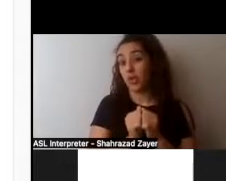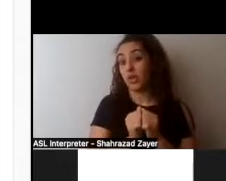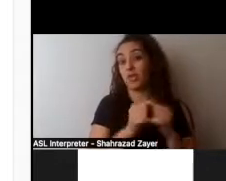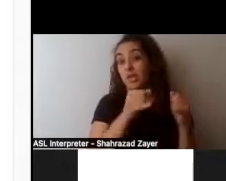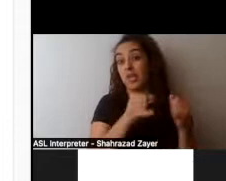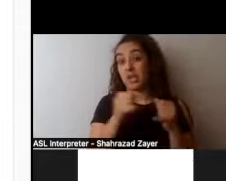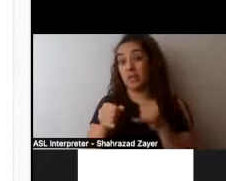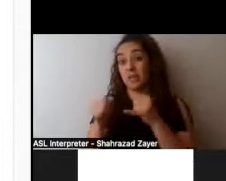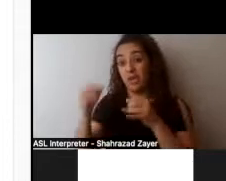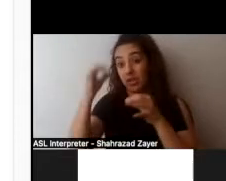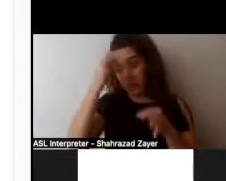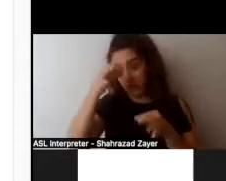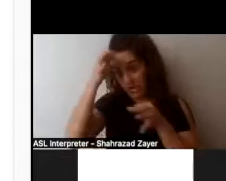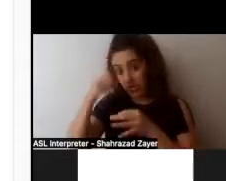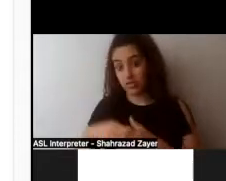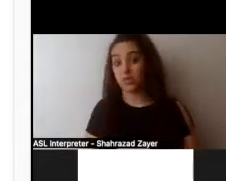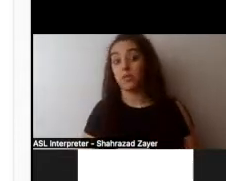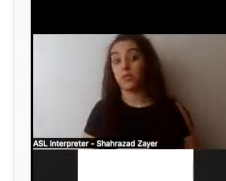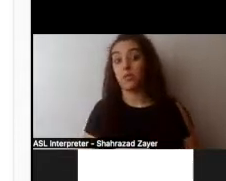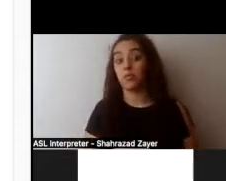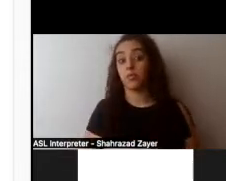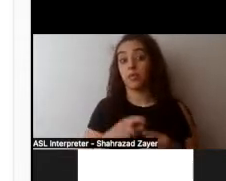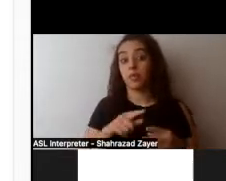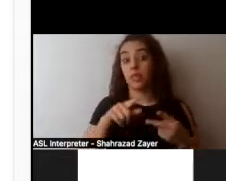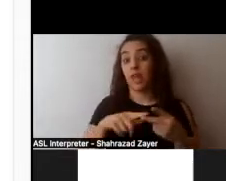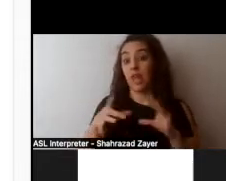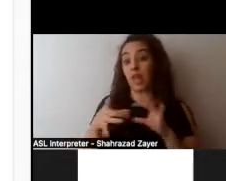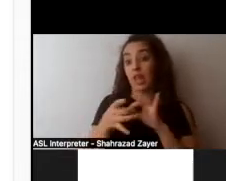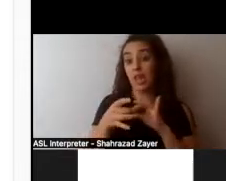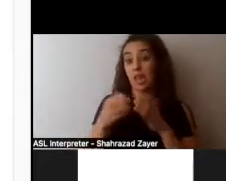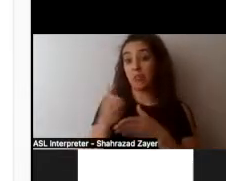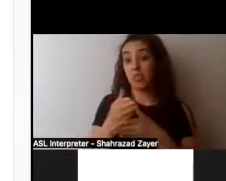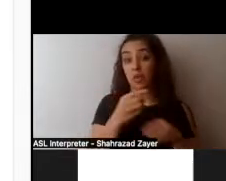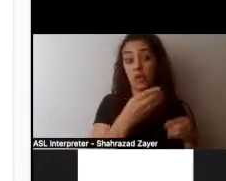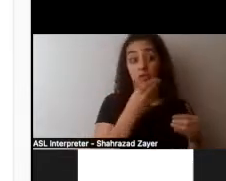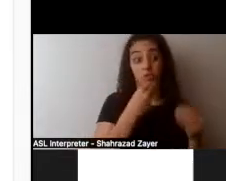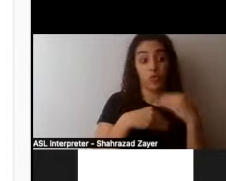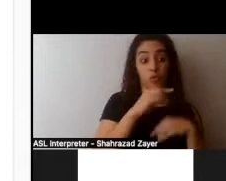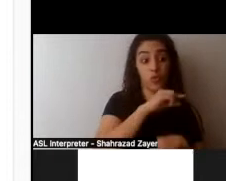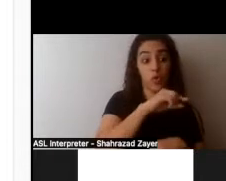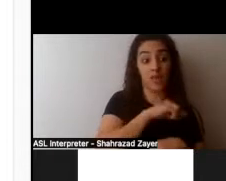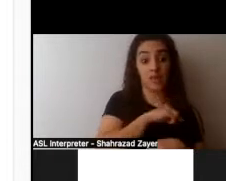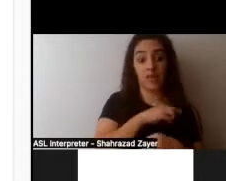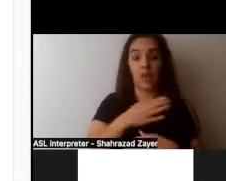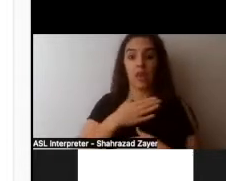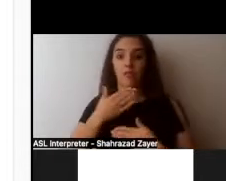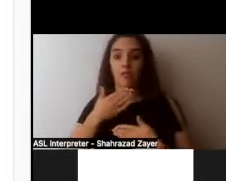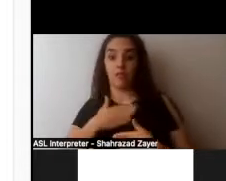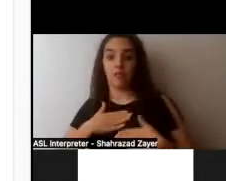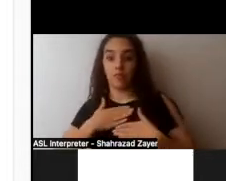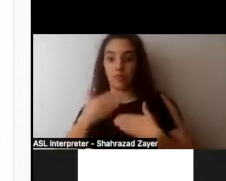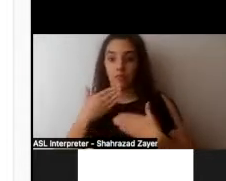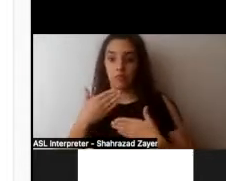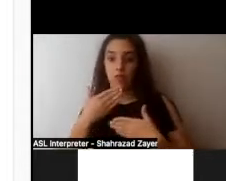and also the link between food quality and pleasurable nutrition. There are deep social